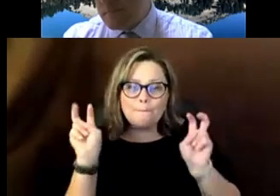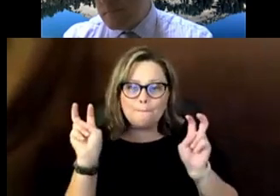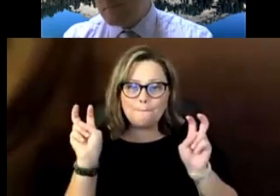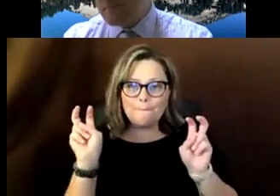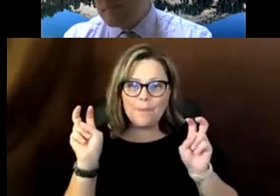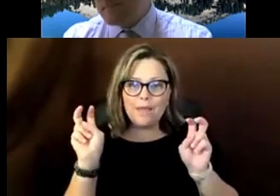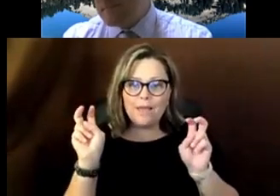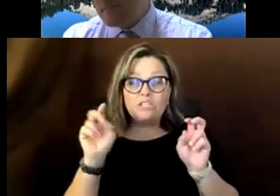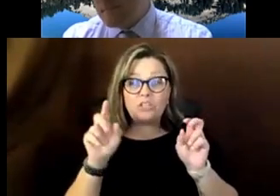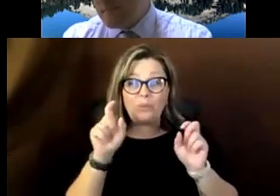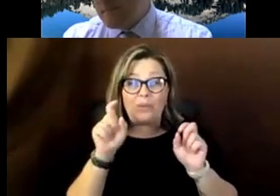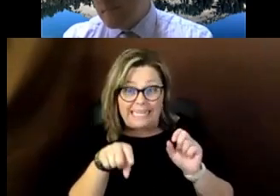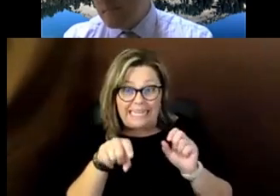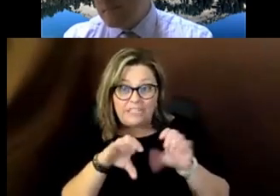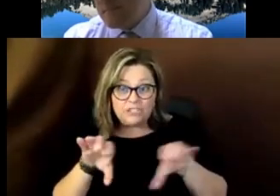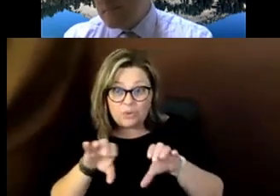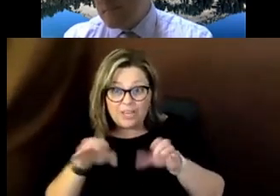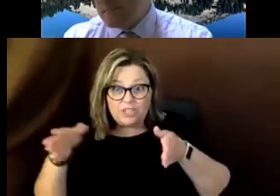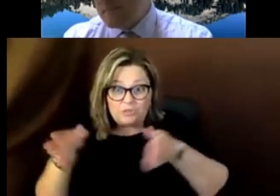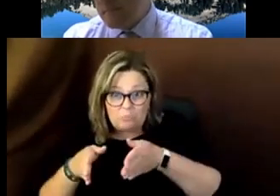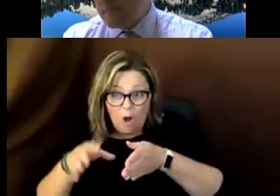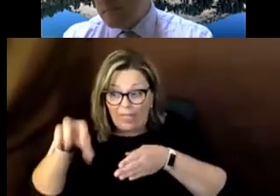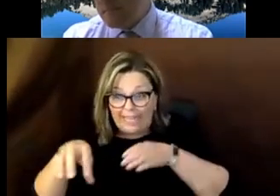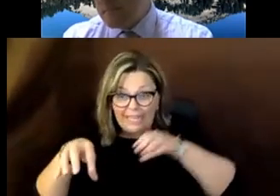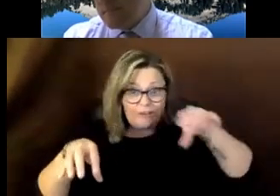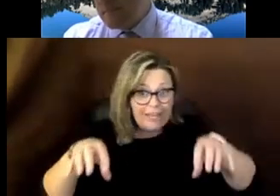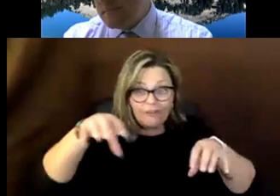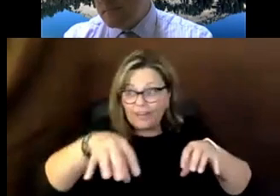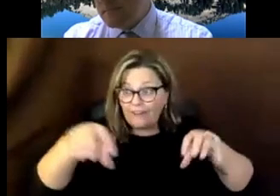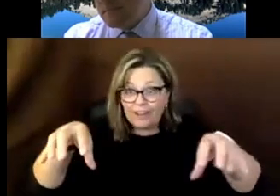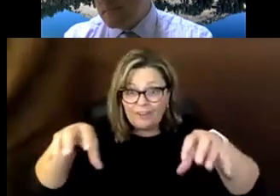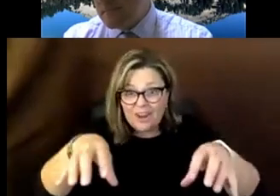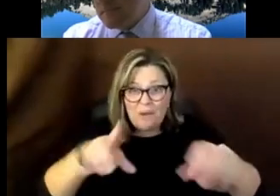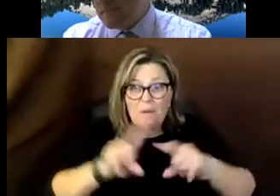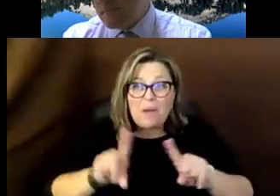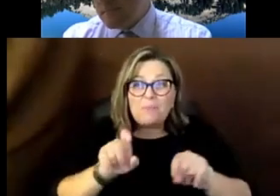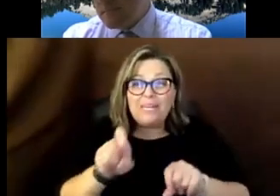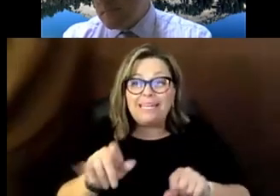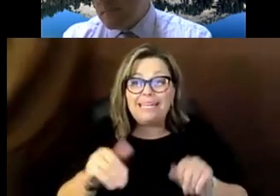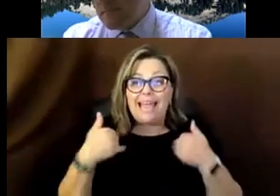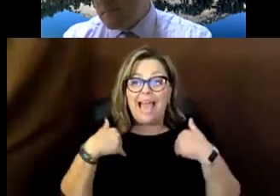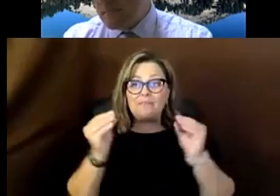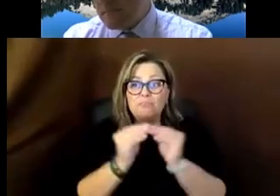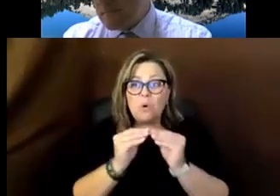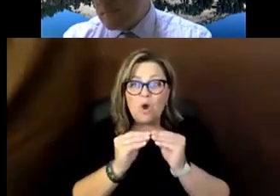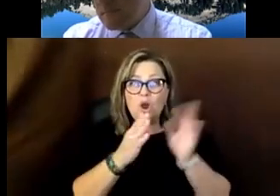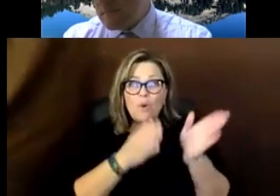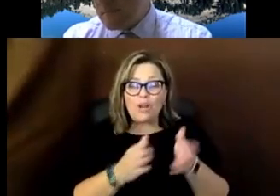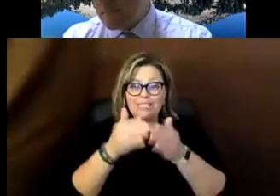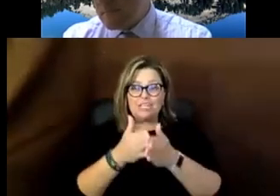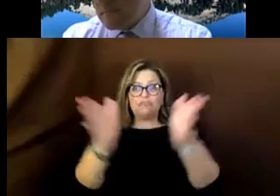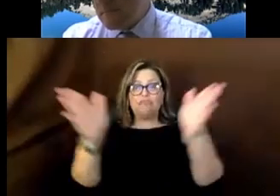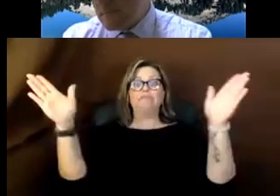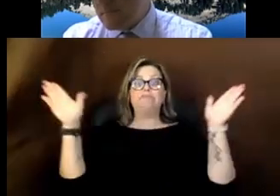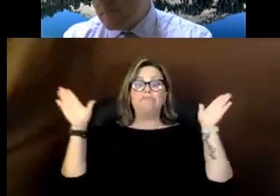larger scale. And the impact that I think we can have, you know, here on the local county level and even